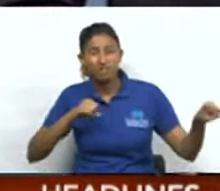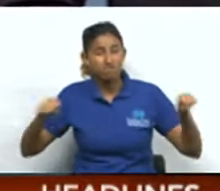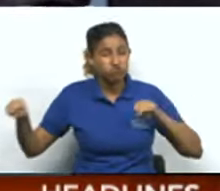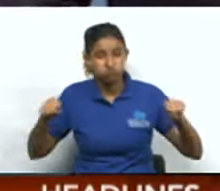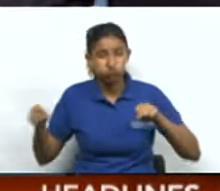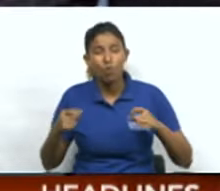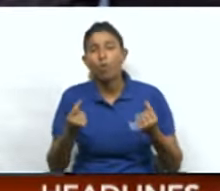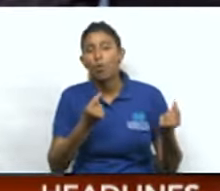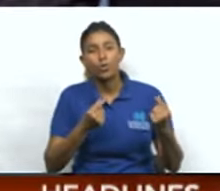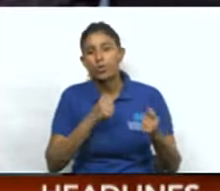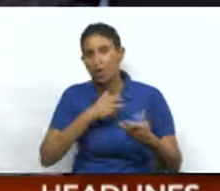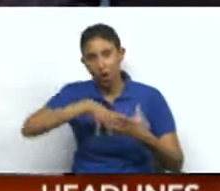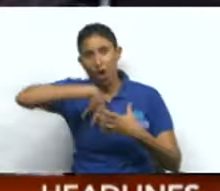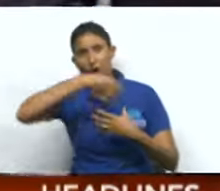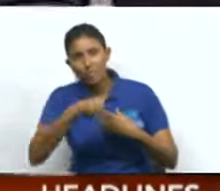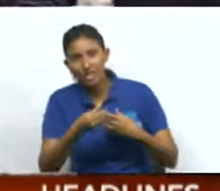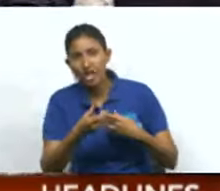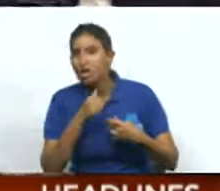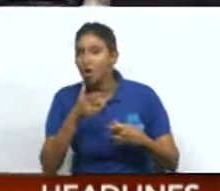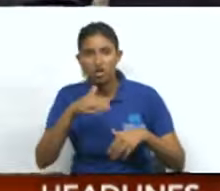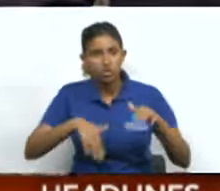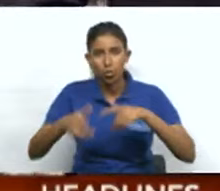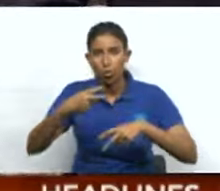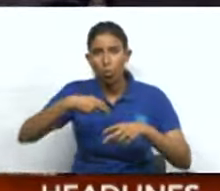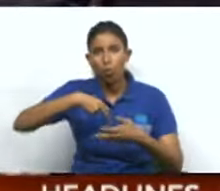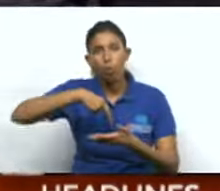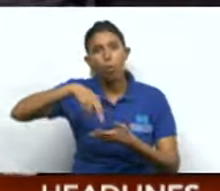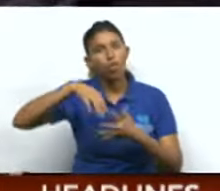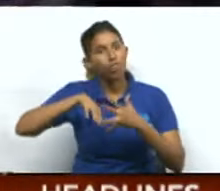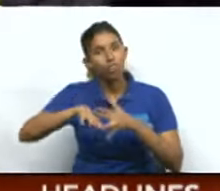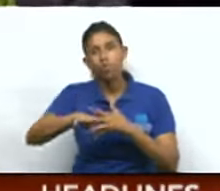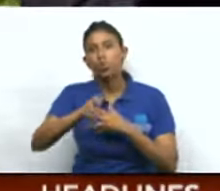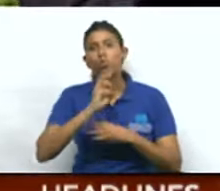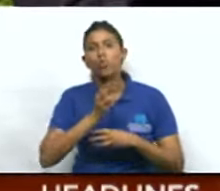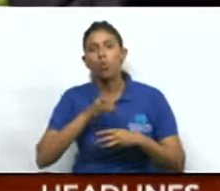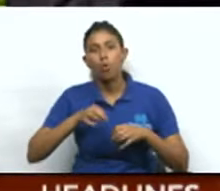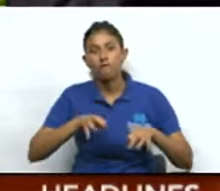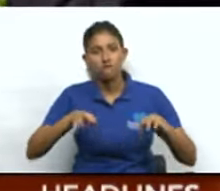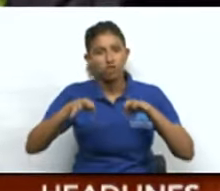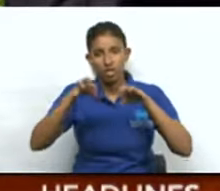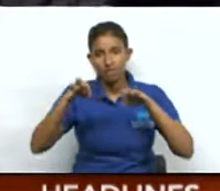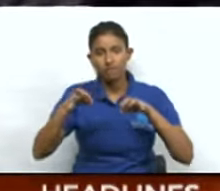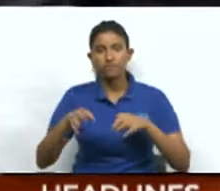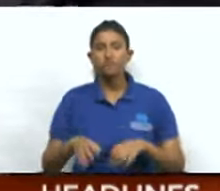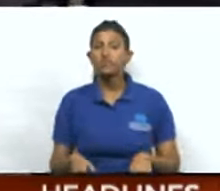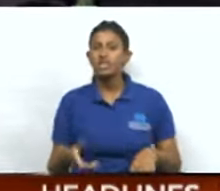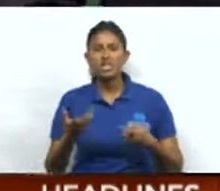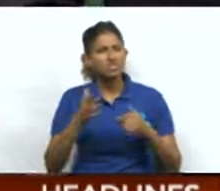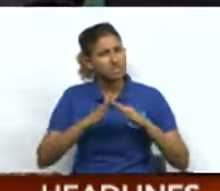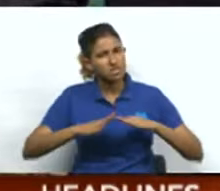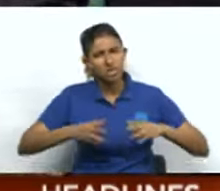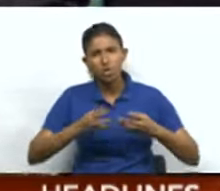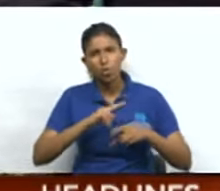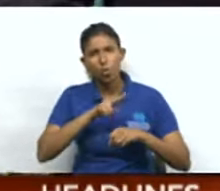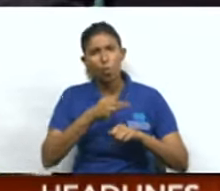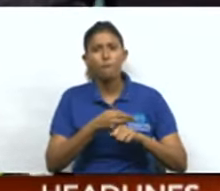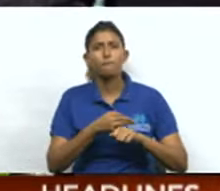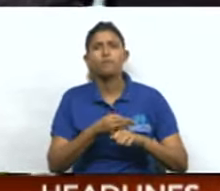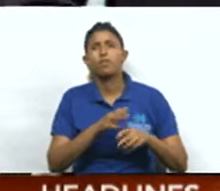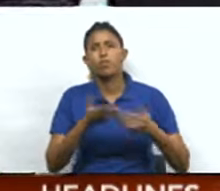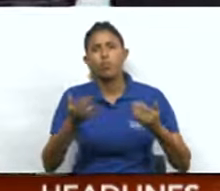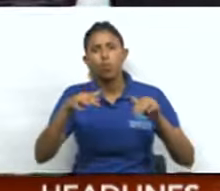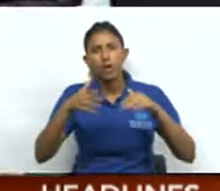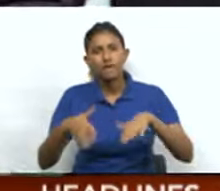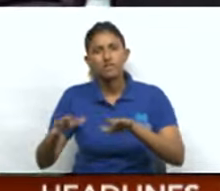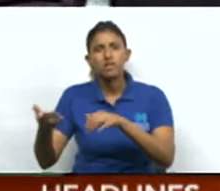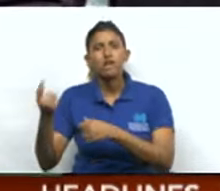flooding. Do not venture into flood waters as well. Looking at our seas right now continue to remain slight to moderate. Waves up to 1.5 meters in open